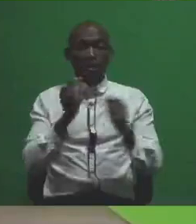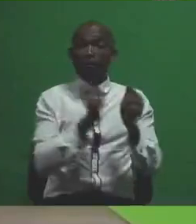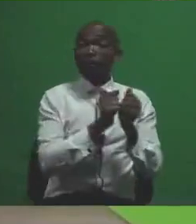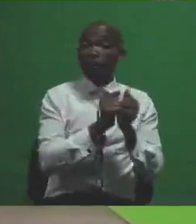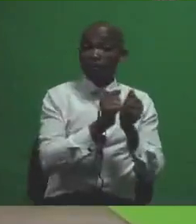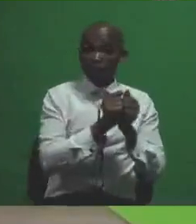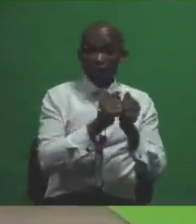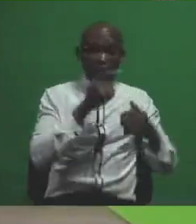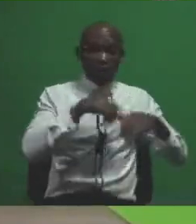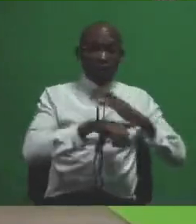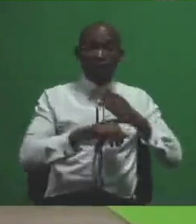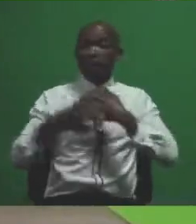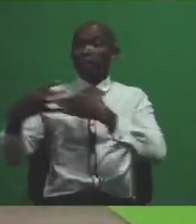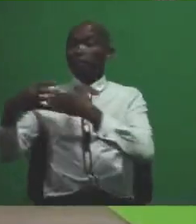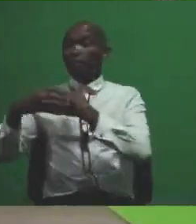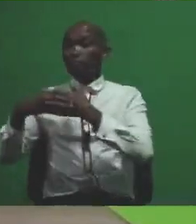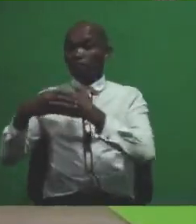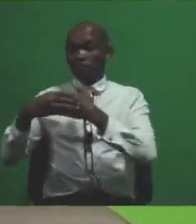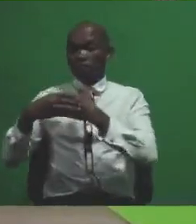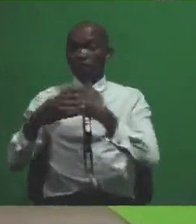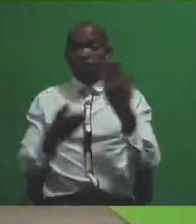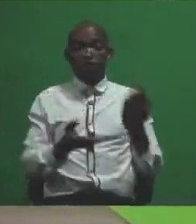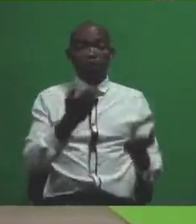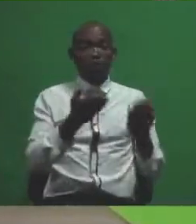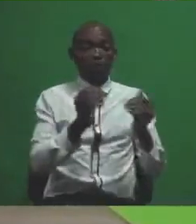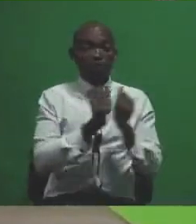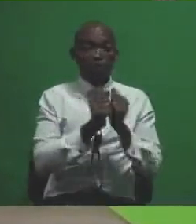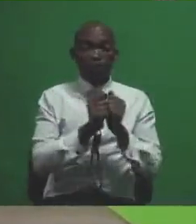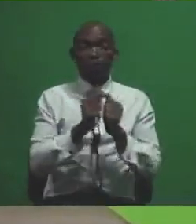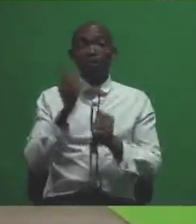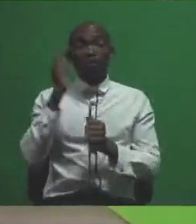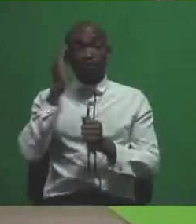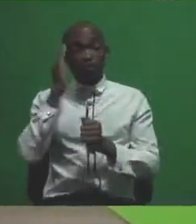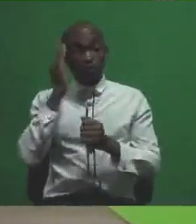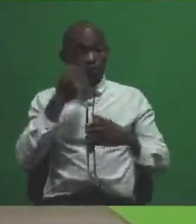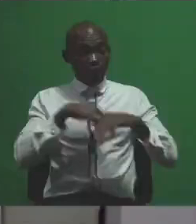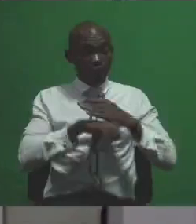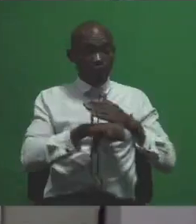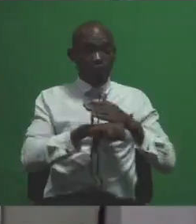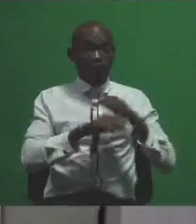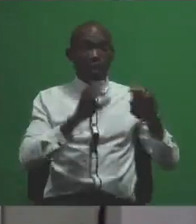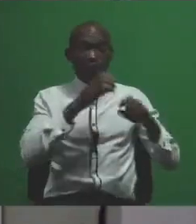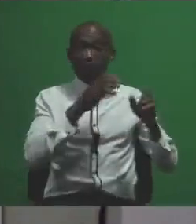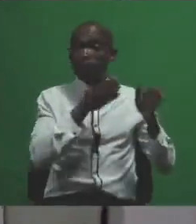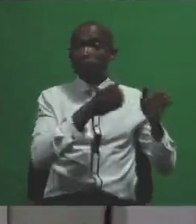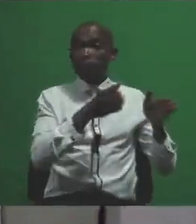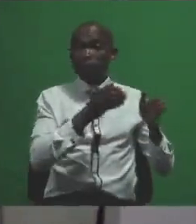going on in a place that we know is laboratory.